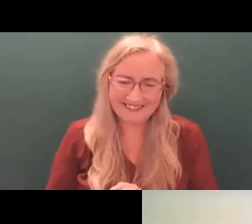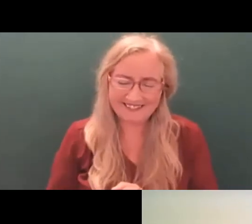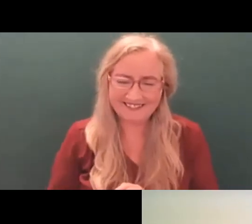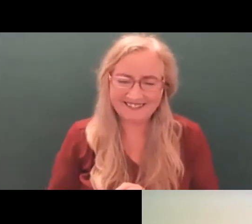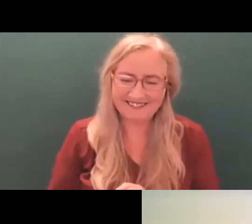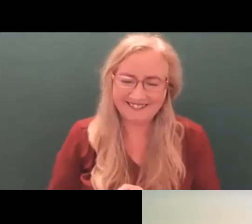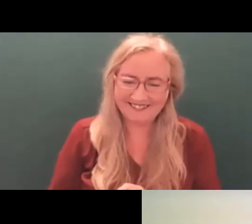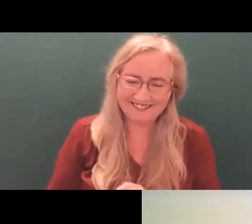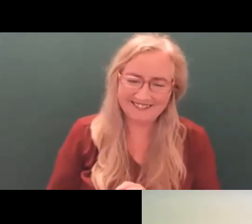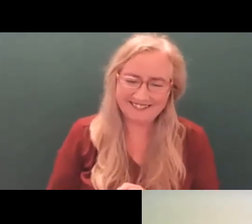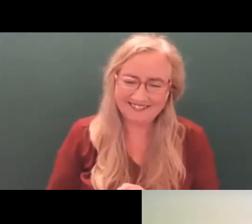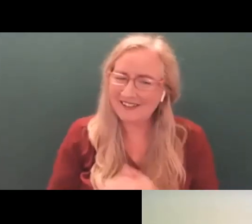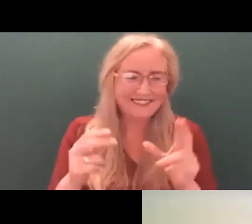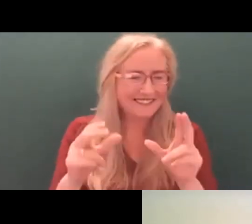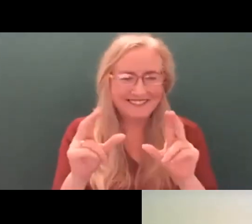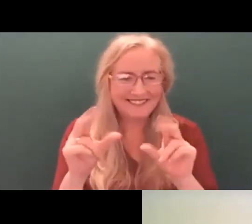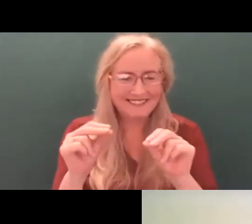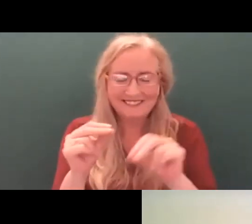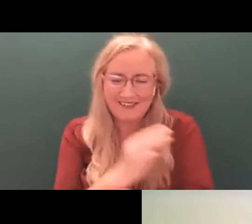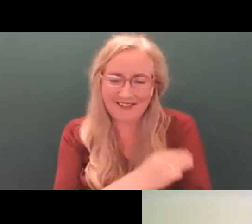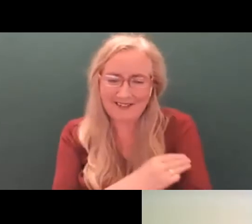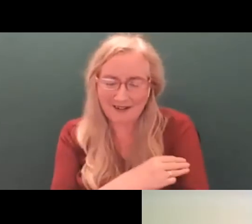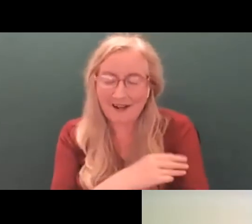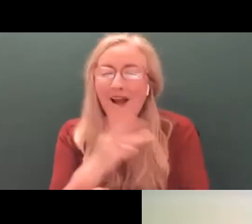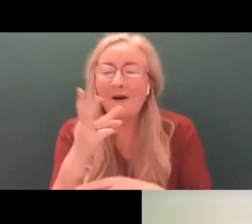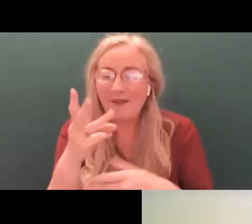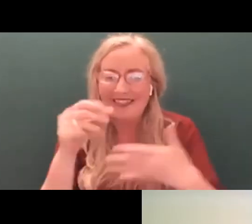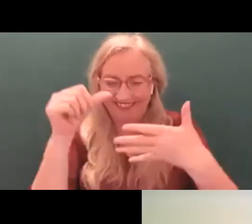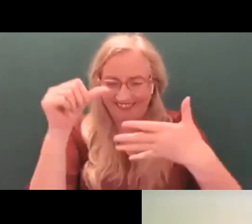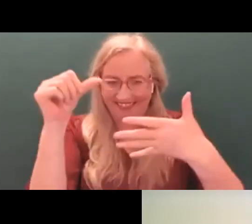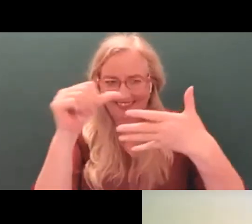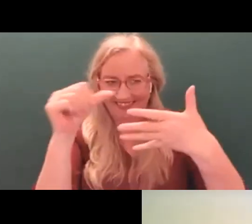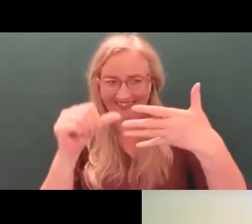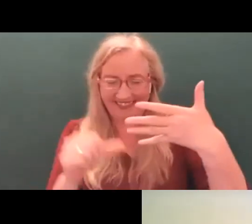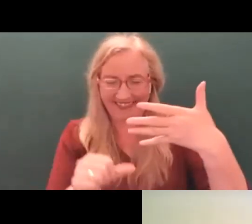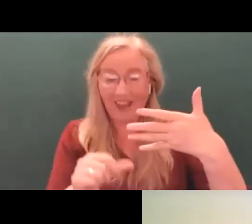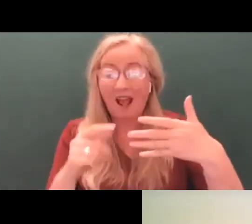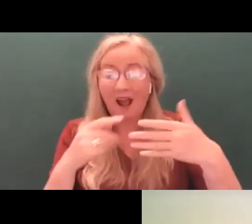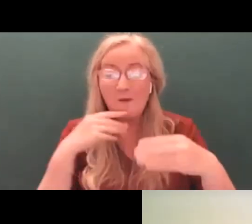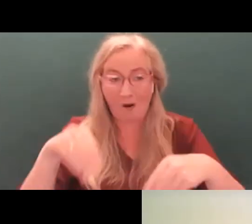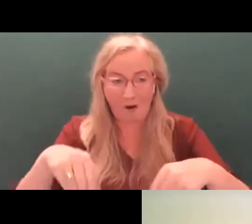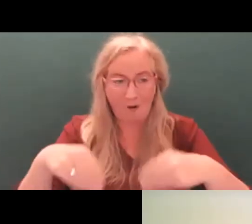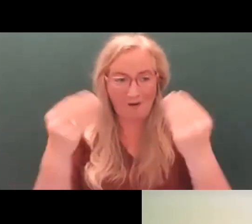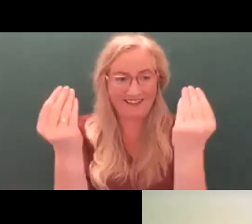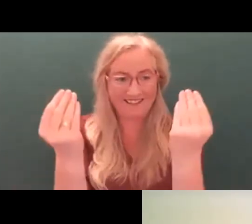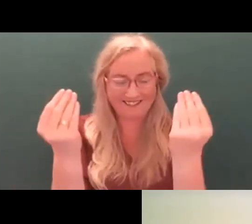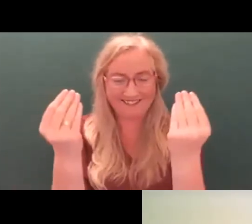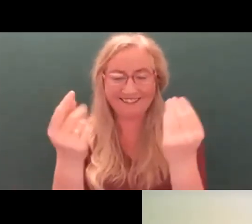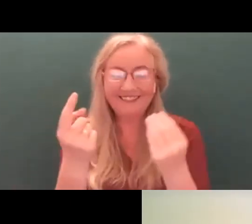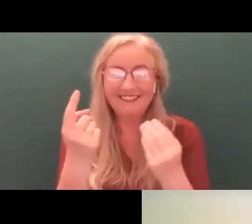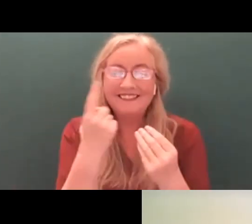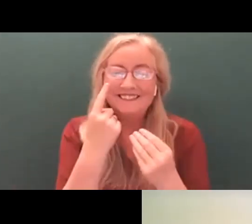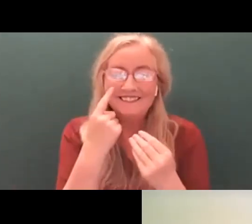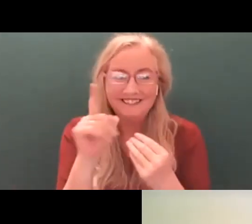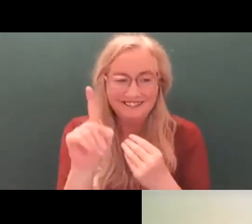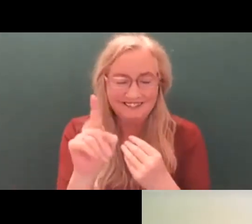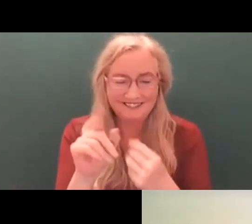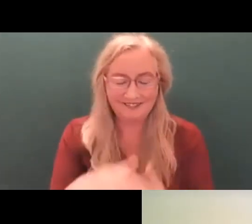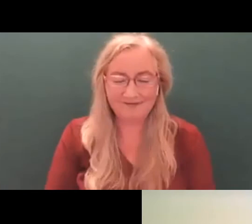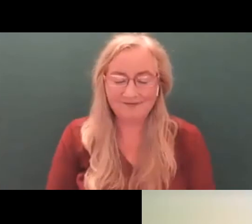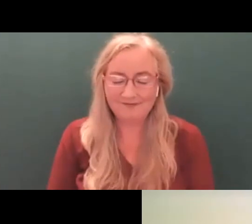No problem. I'll put them on a list here. Here we are. I'll hold them all up. I'll tie them all together.